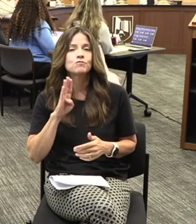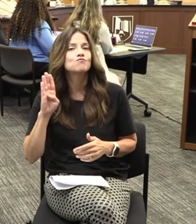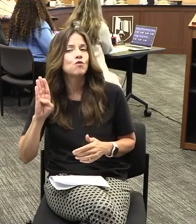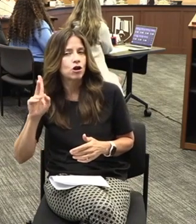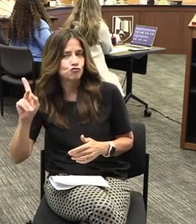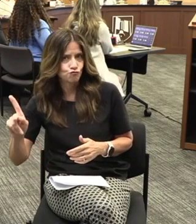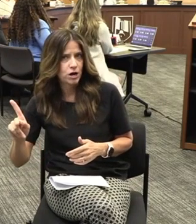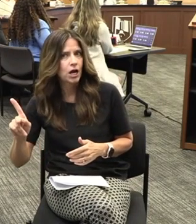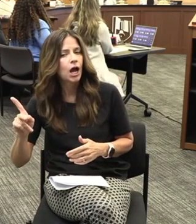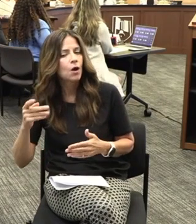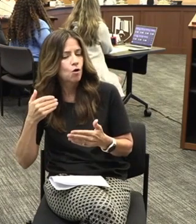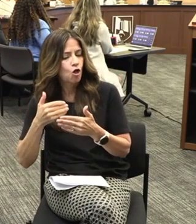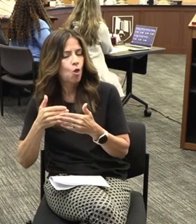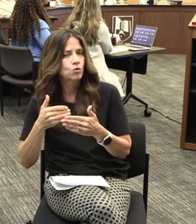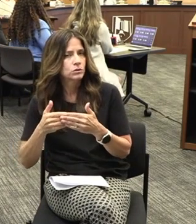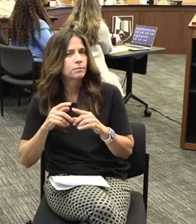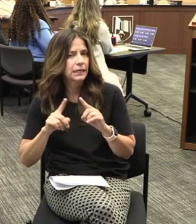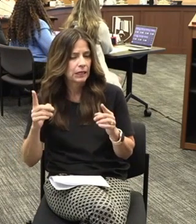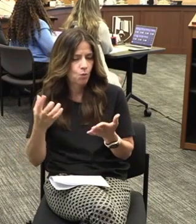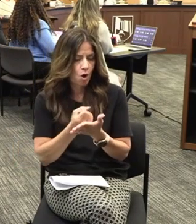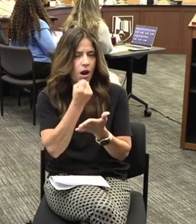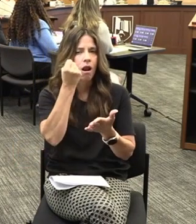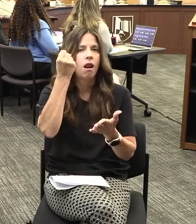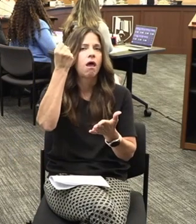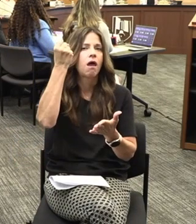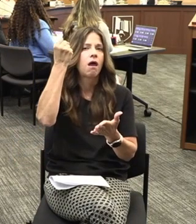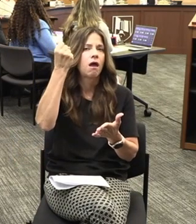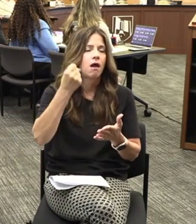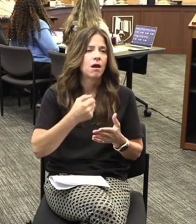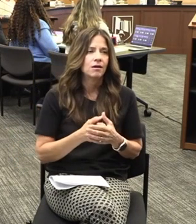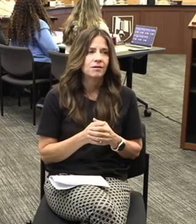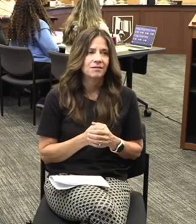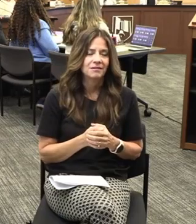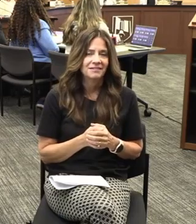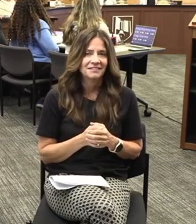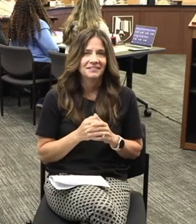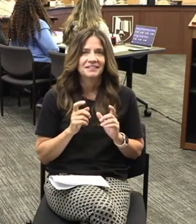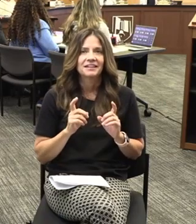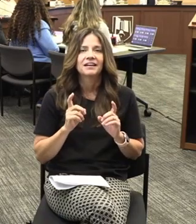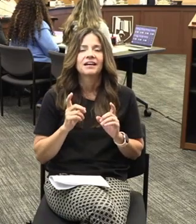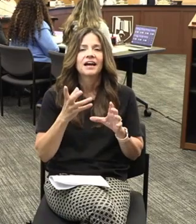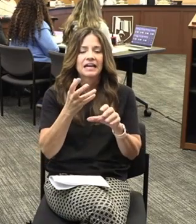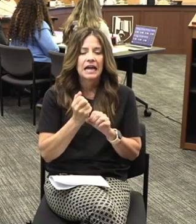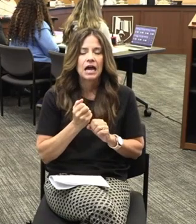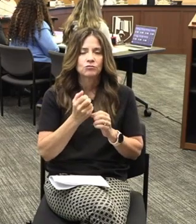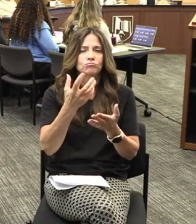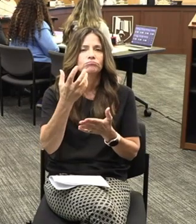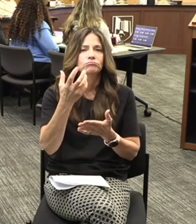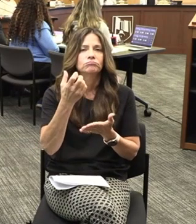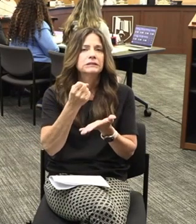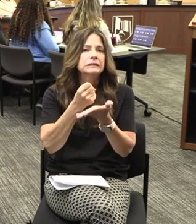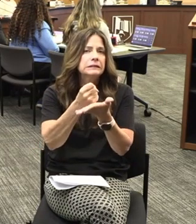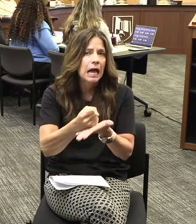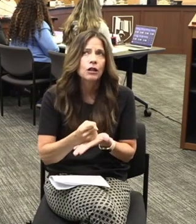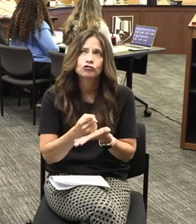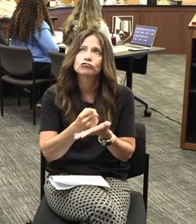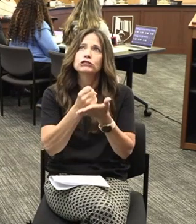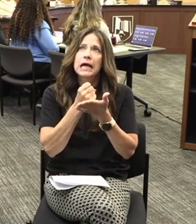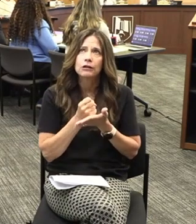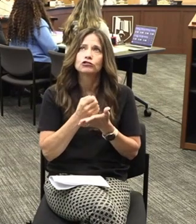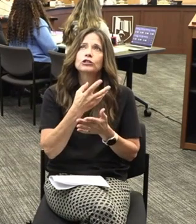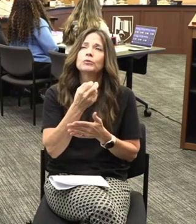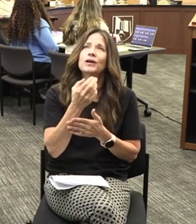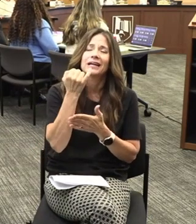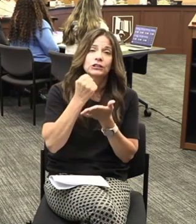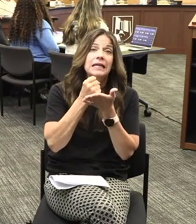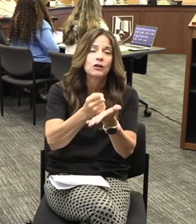win. So emerged victorious and received a scholarship for Brenton's story. And for those of you who have